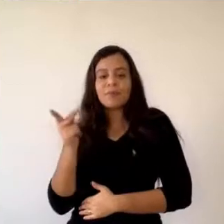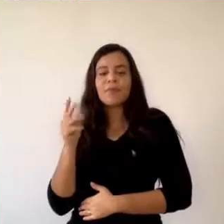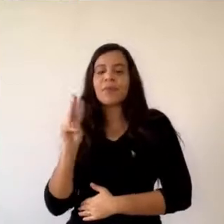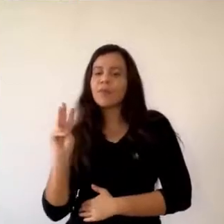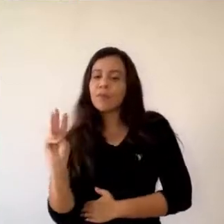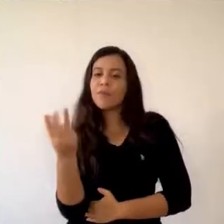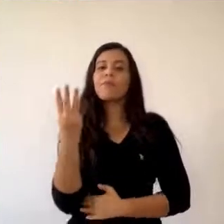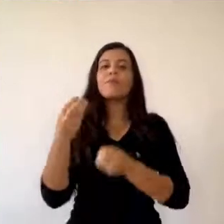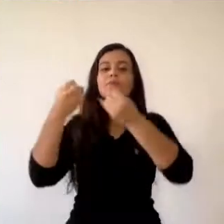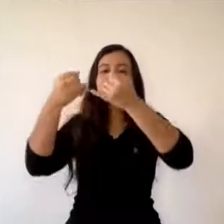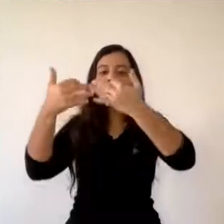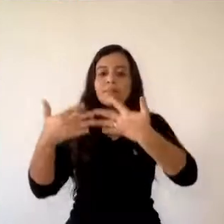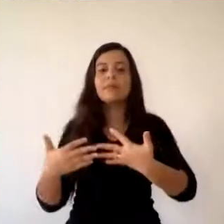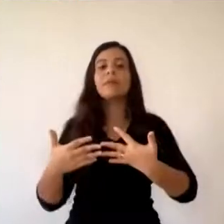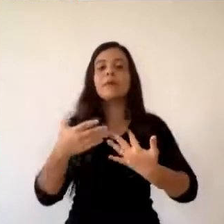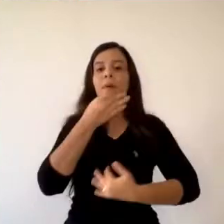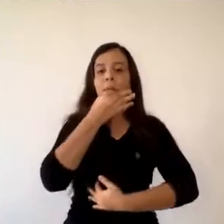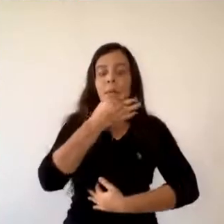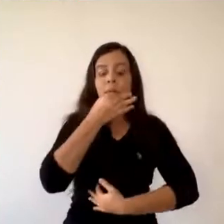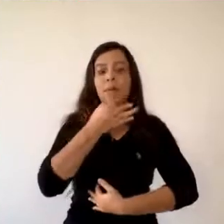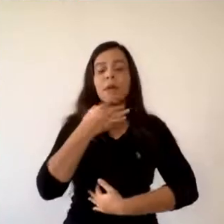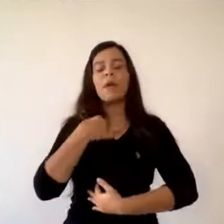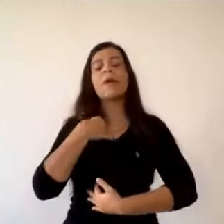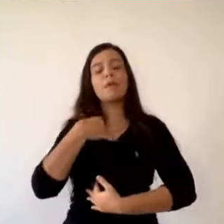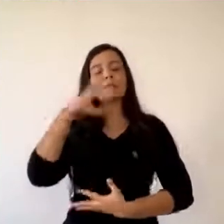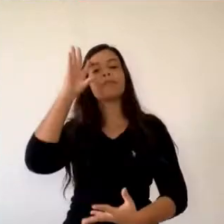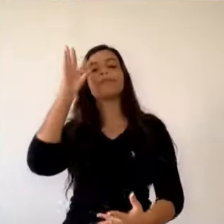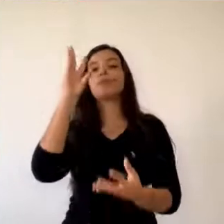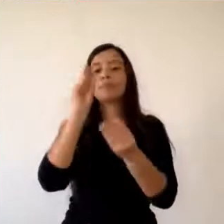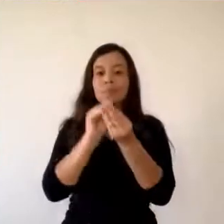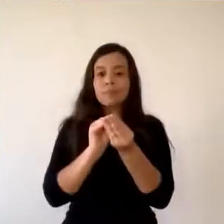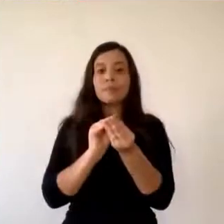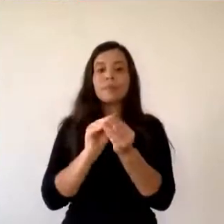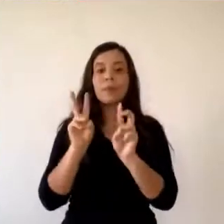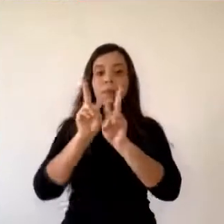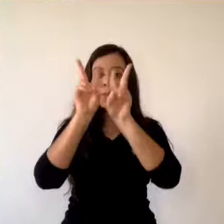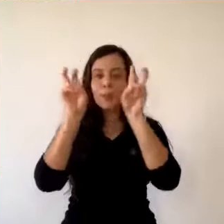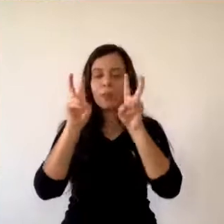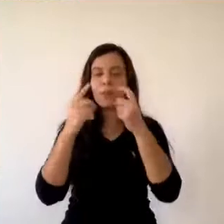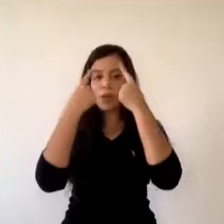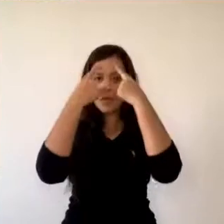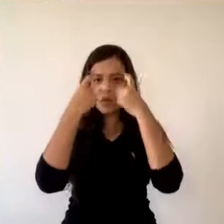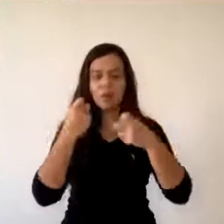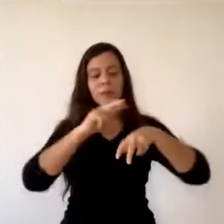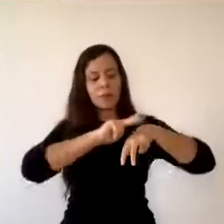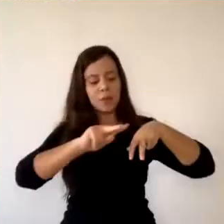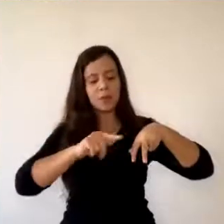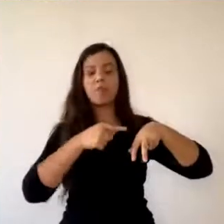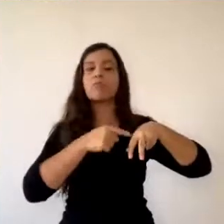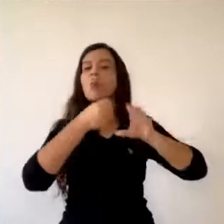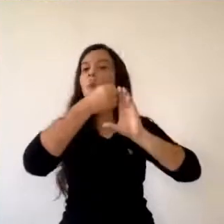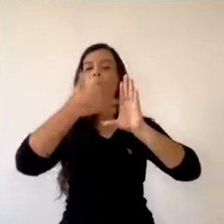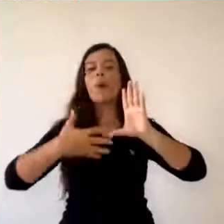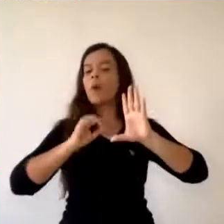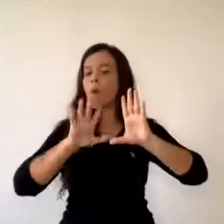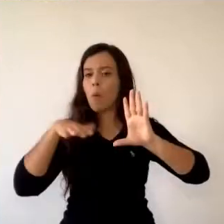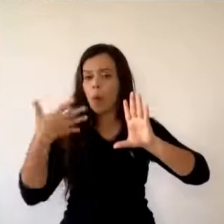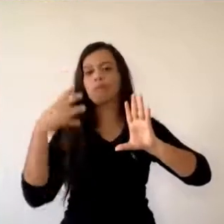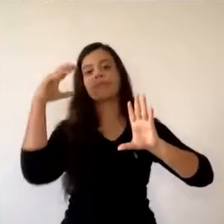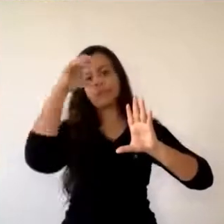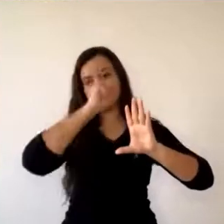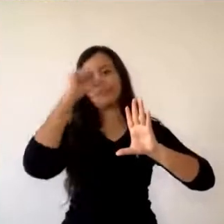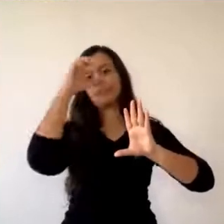This general overview in the beginning provided us with a good notion of what gender violence is and